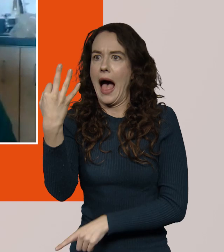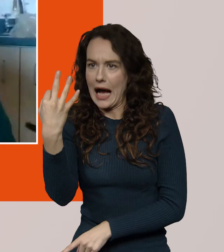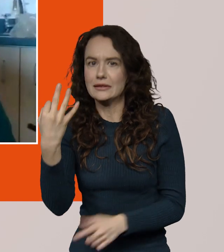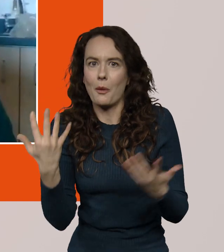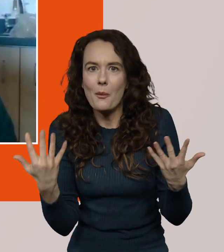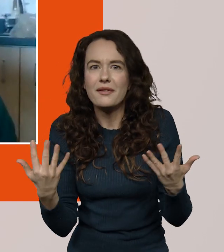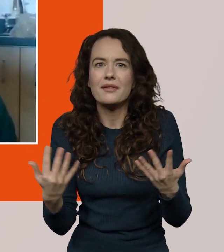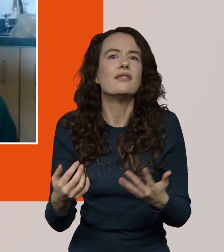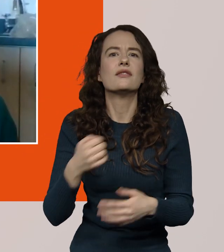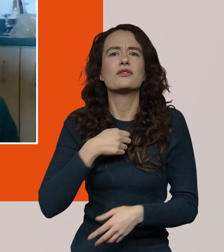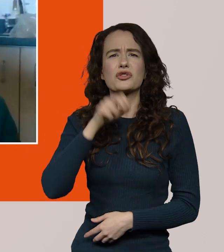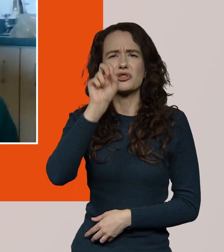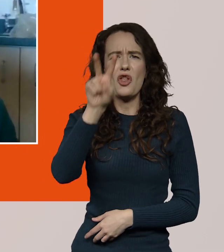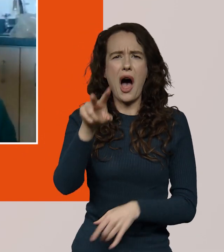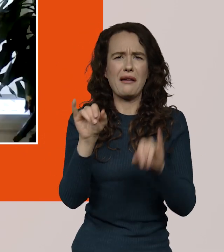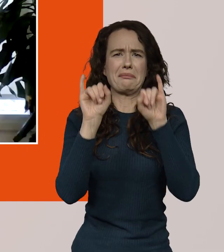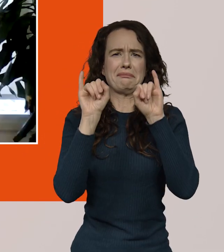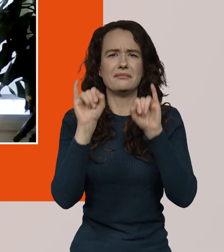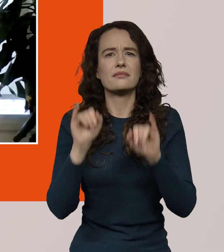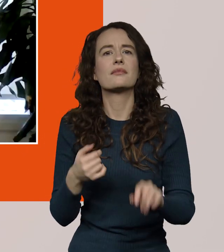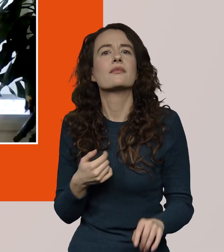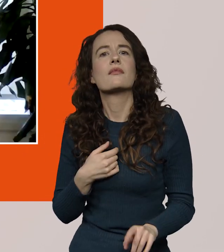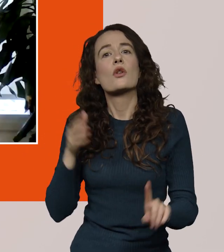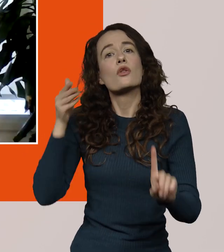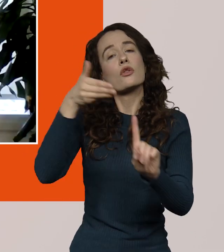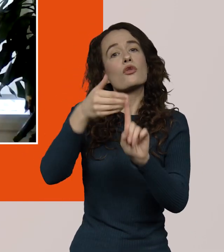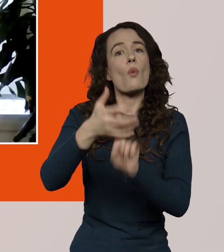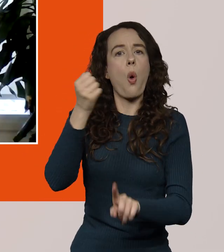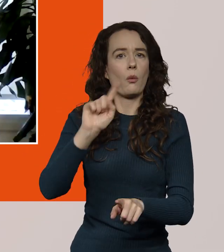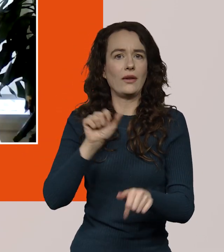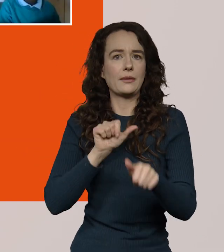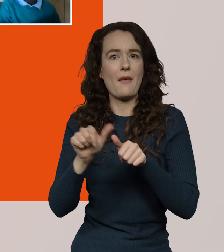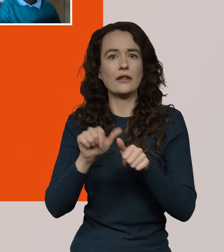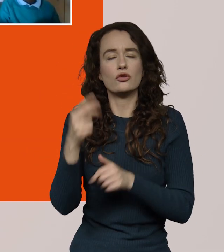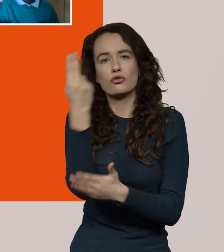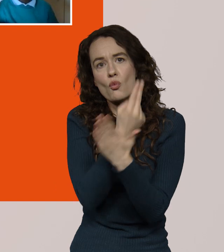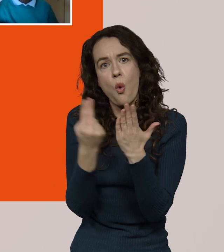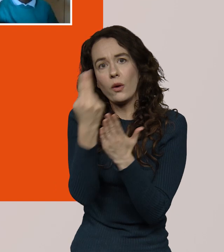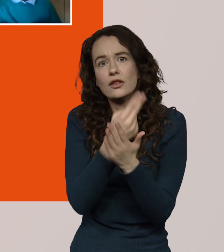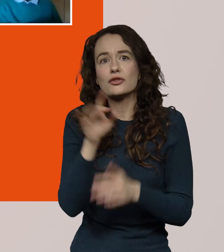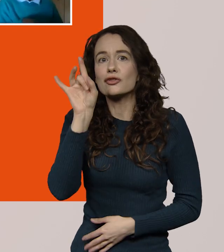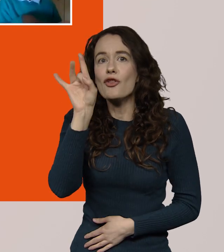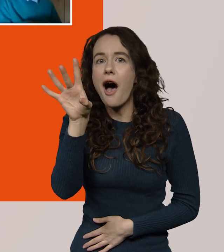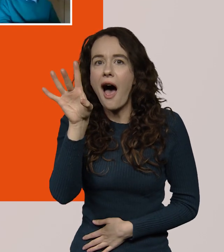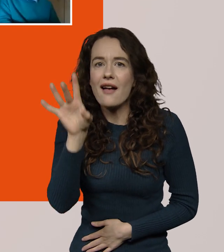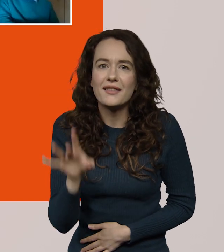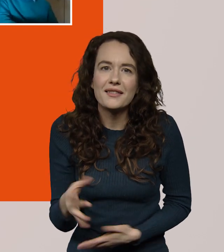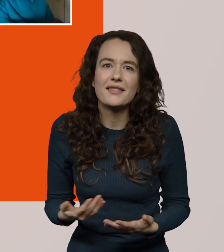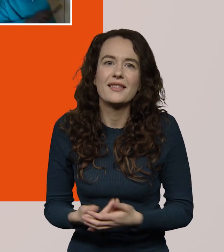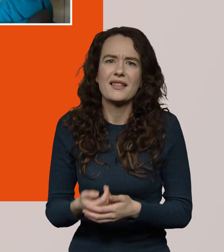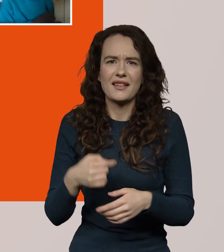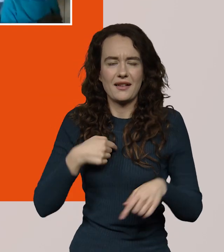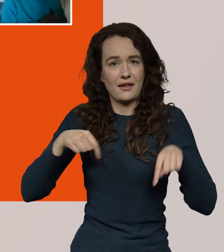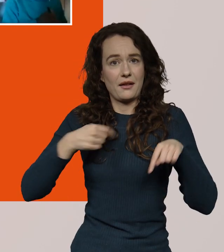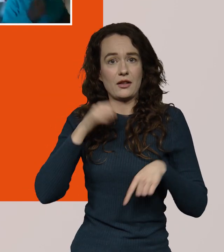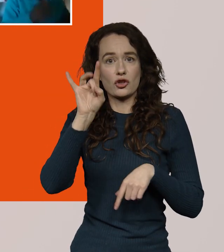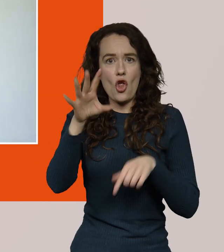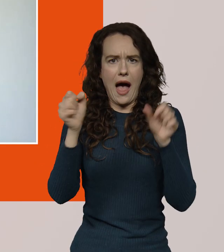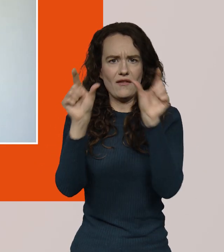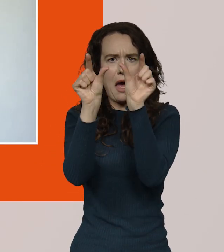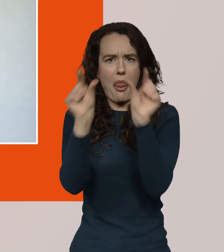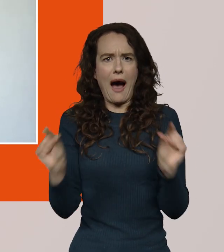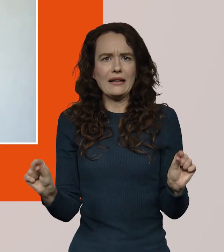over to Julia, who's going to set us a bit of a challenge while we all grab a pen and paper. Off you go, Julia. You know the